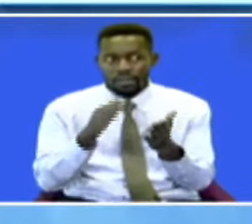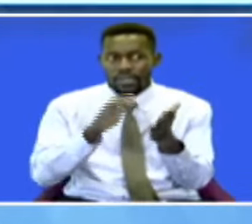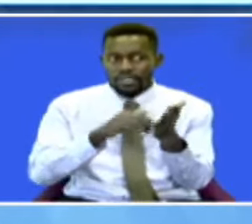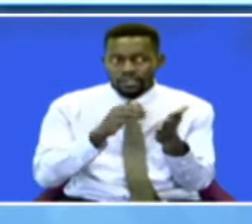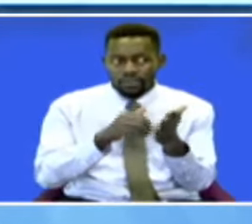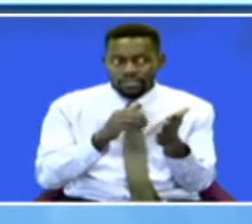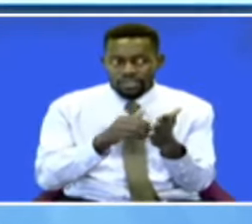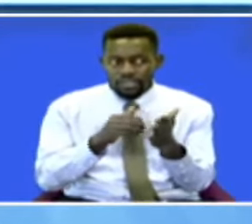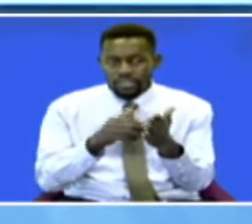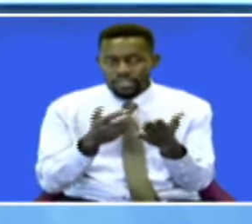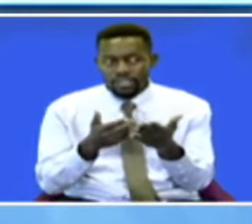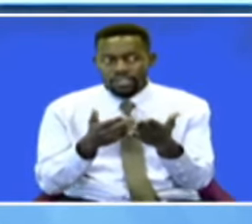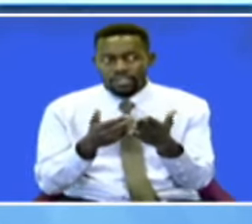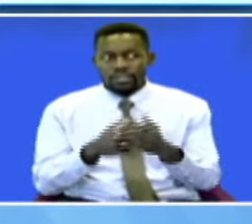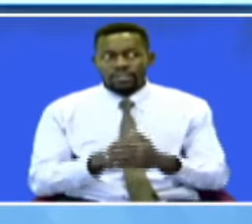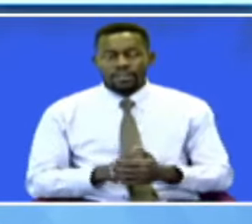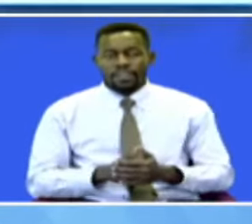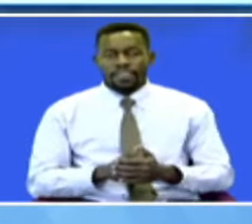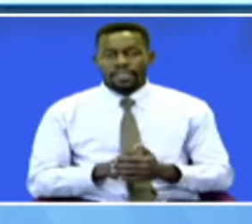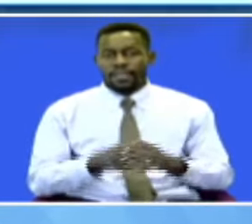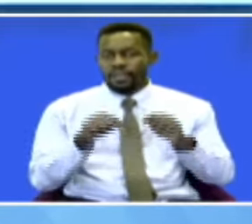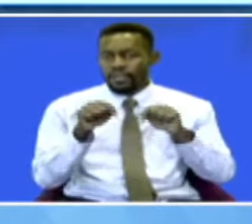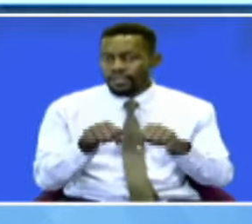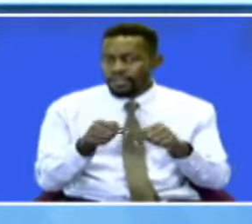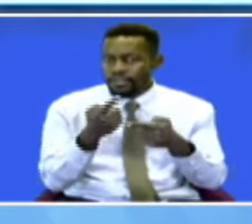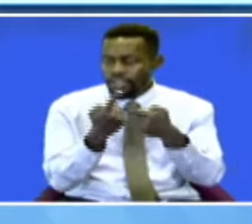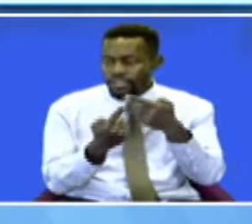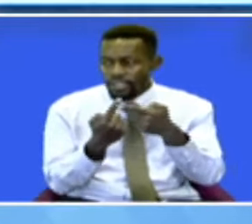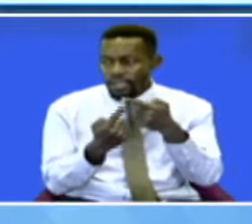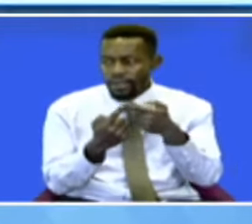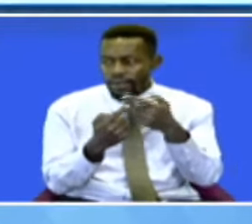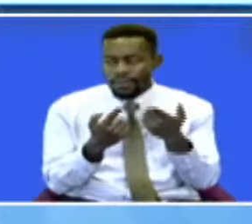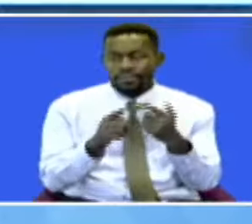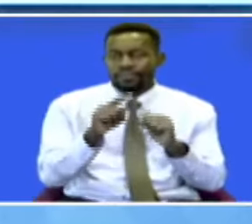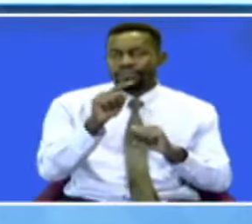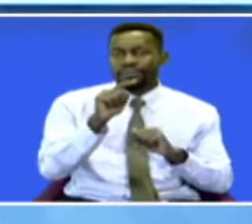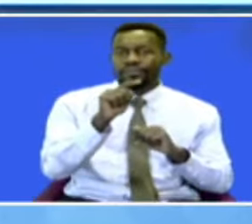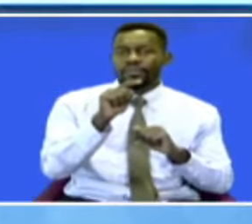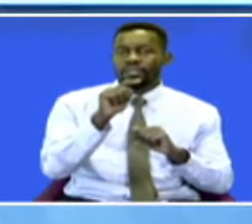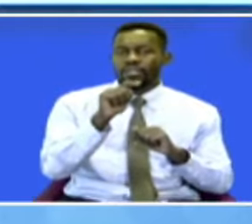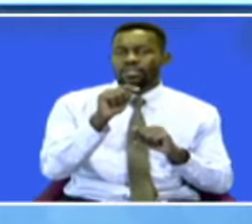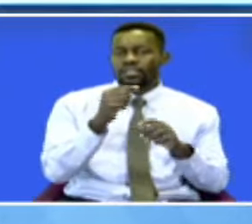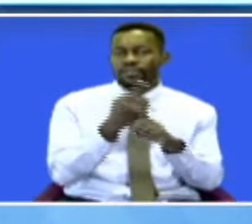to Davis Berrier, this year's edition has adopted a new Olympic format.